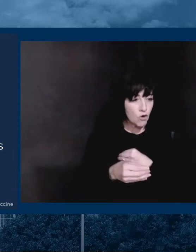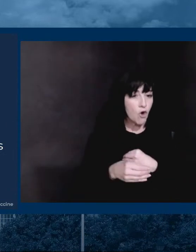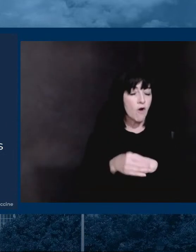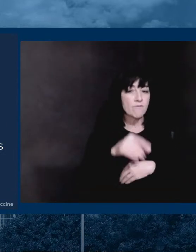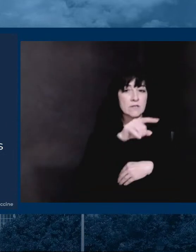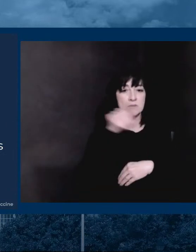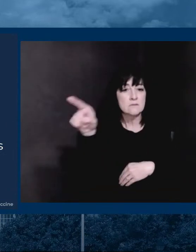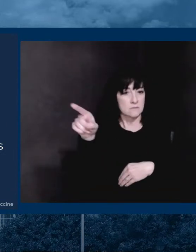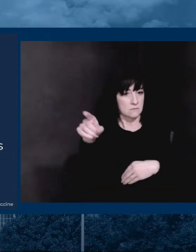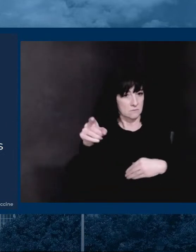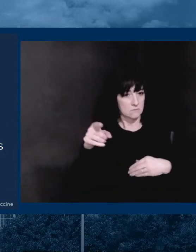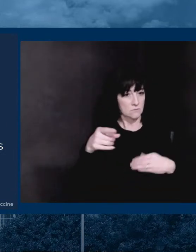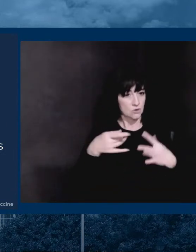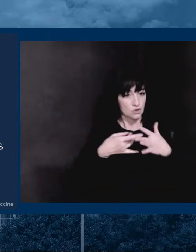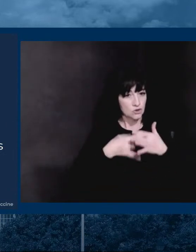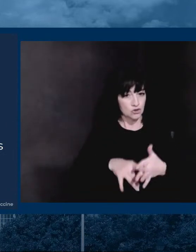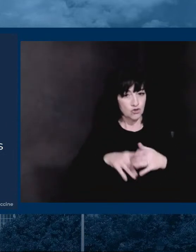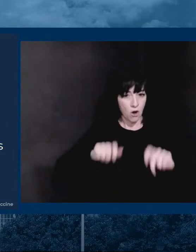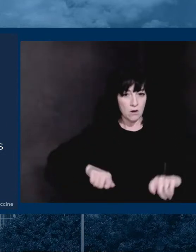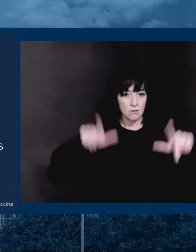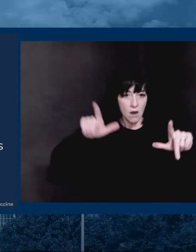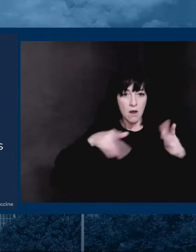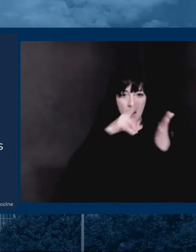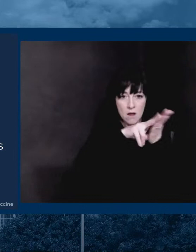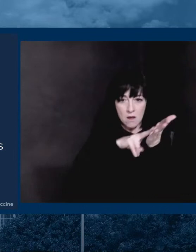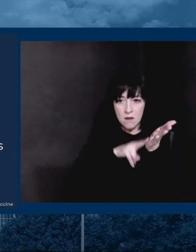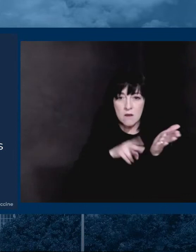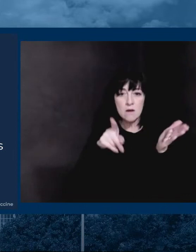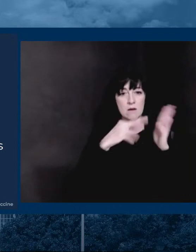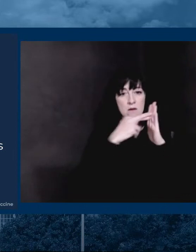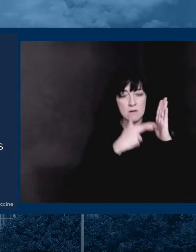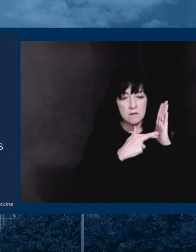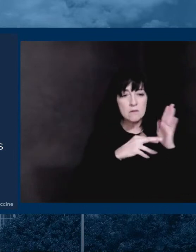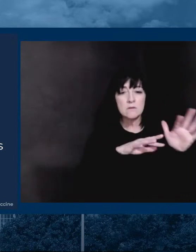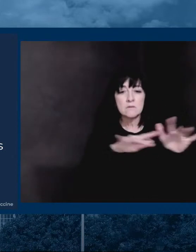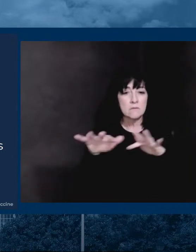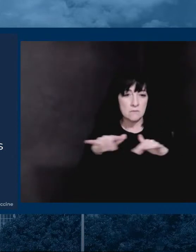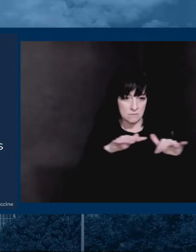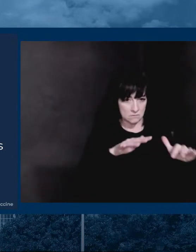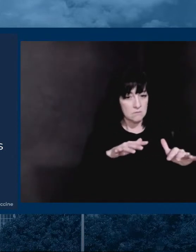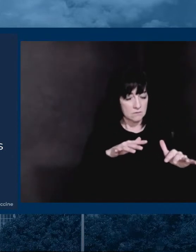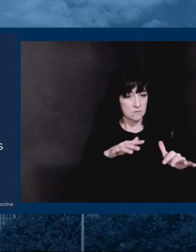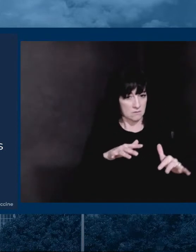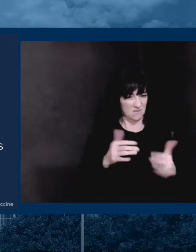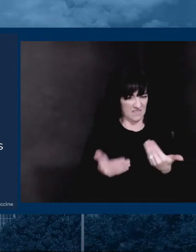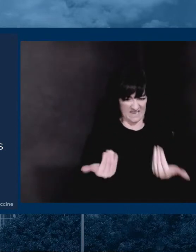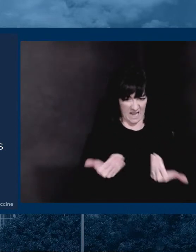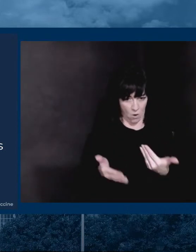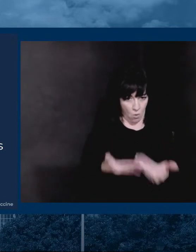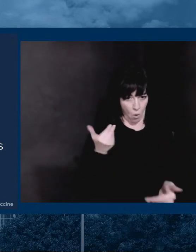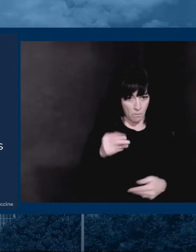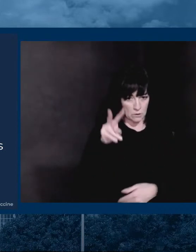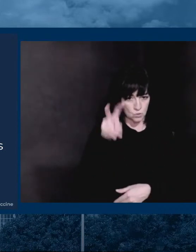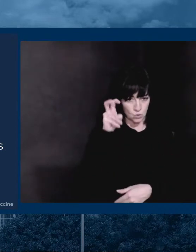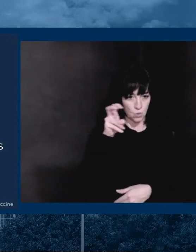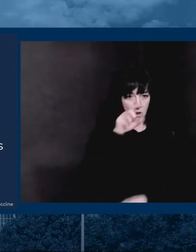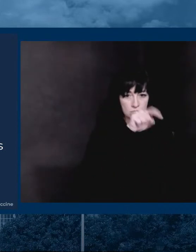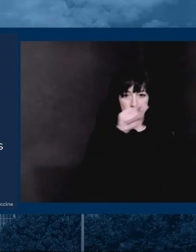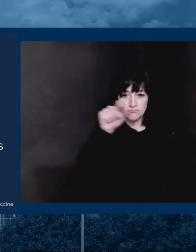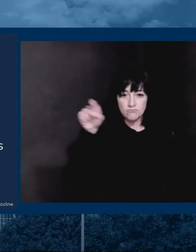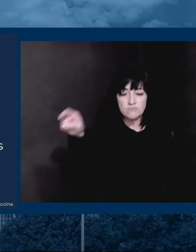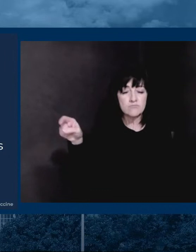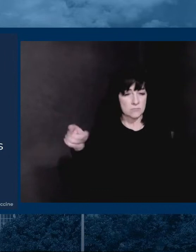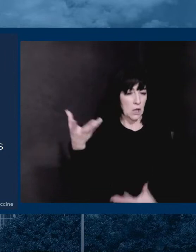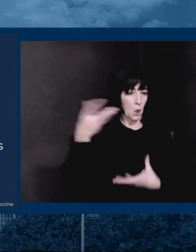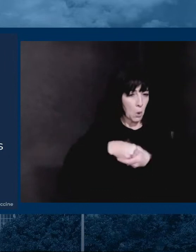now have almost 200 providers, healthcare providers who have become enrolled to be vaccinators. And of course, that includes the